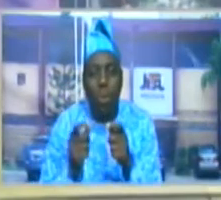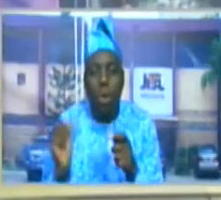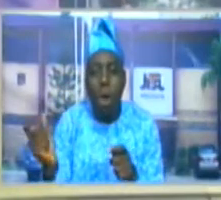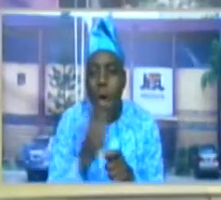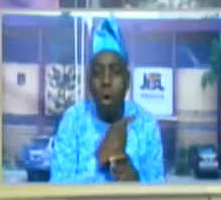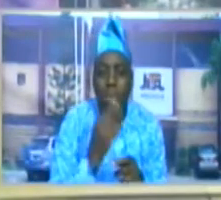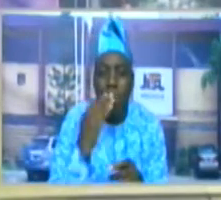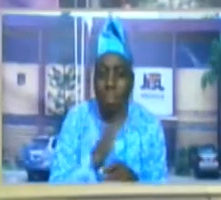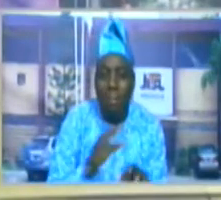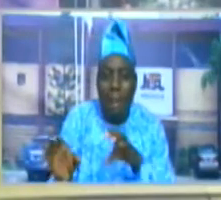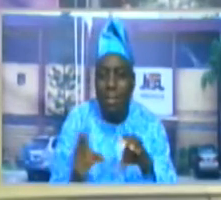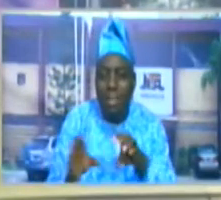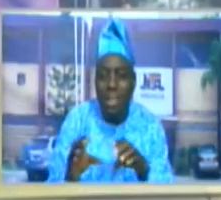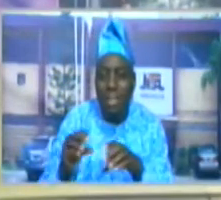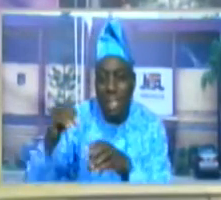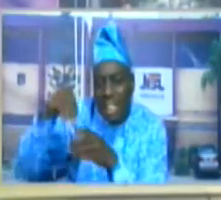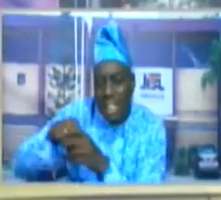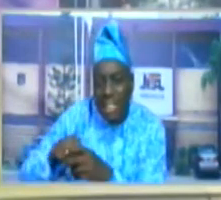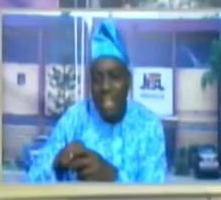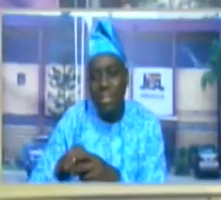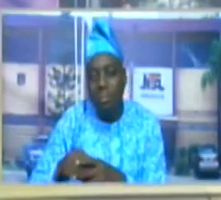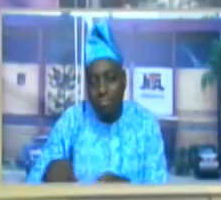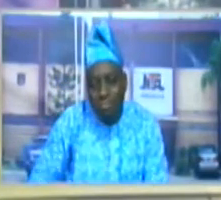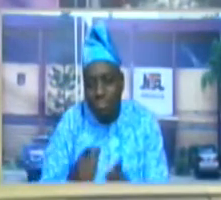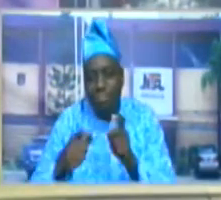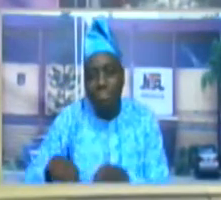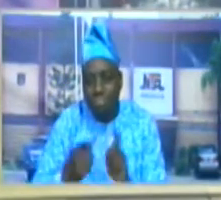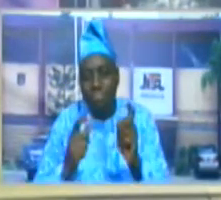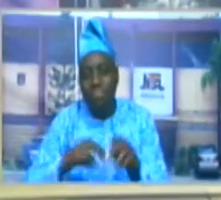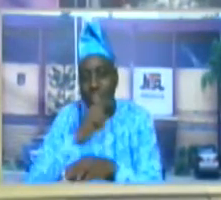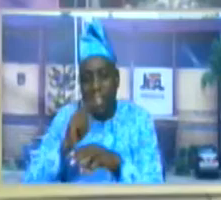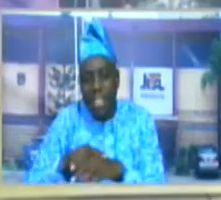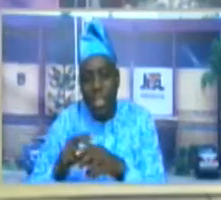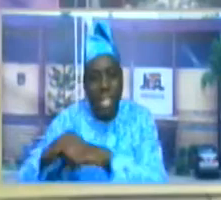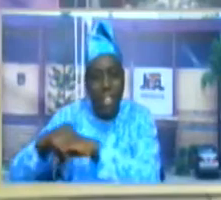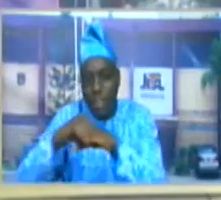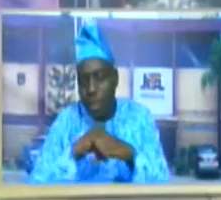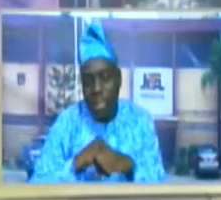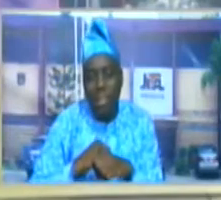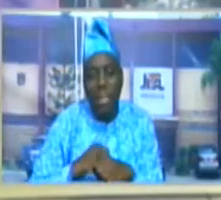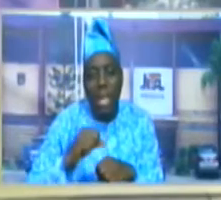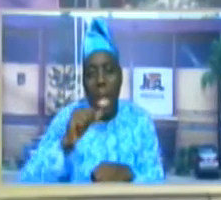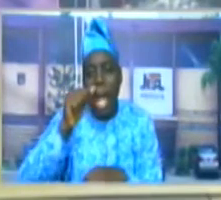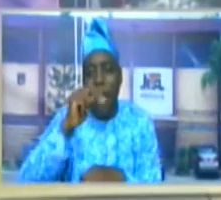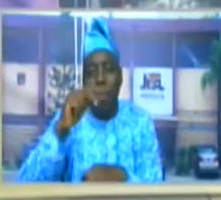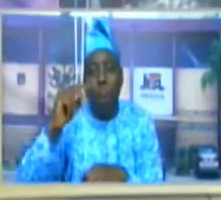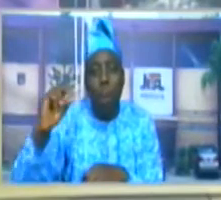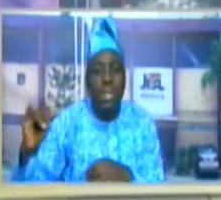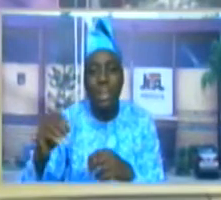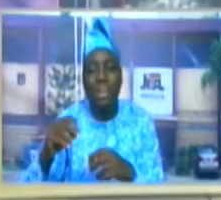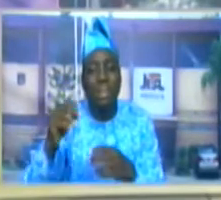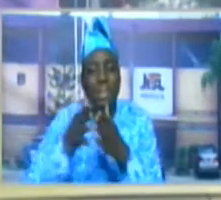criminal activities undermining national security and stability. Attorney General and Minister of Justice Abubakar